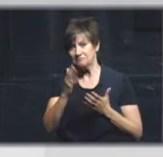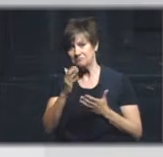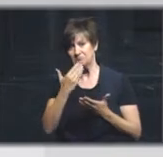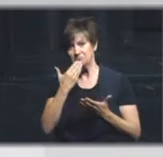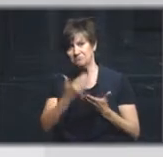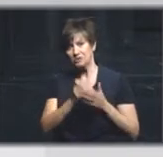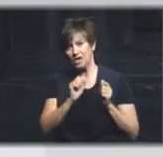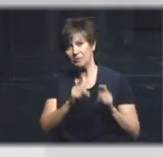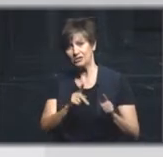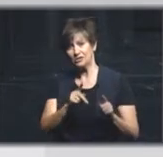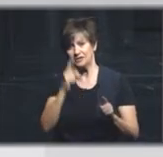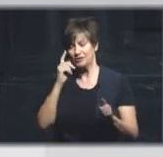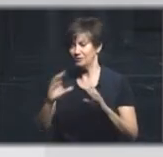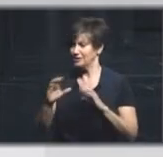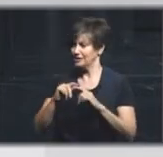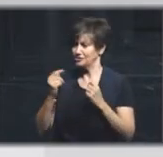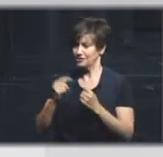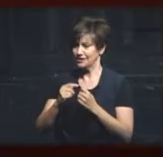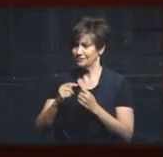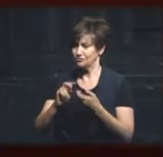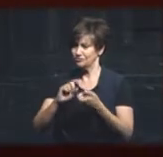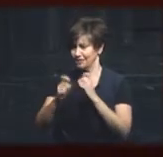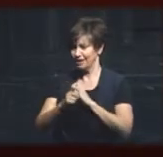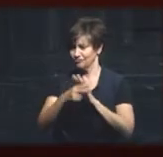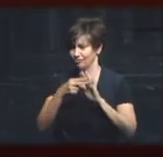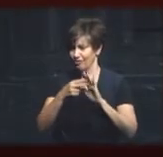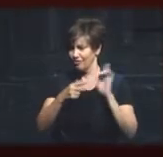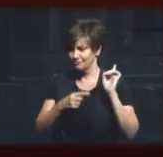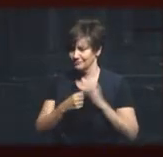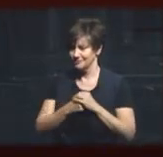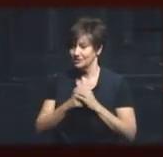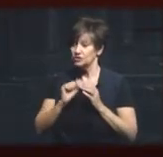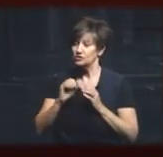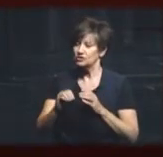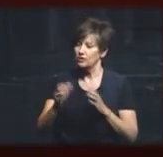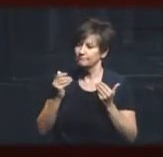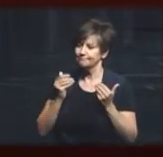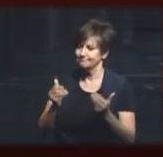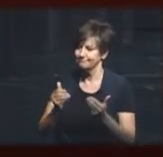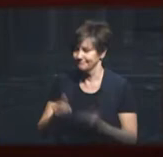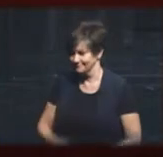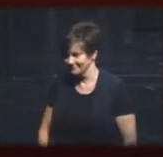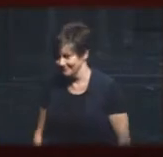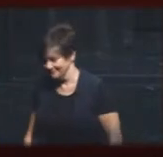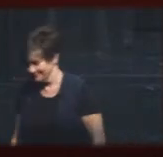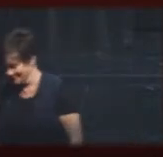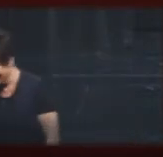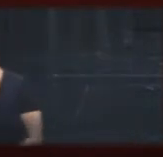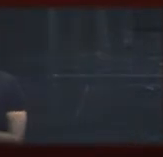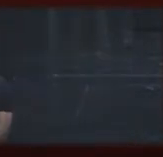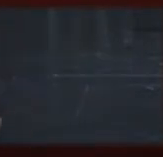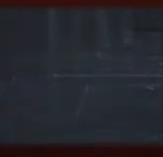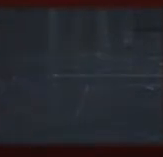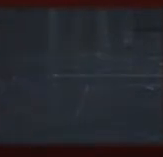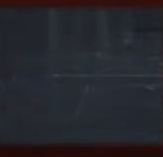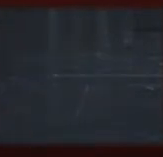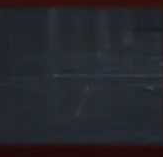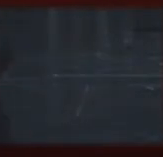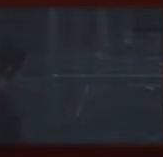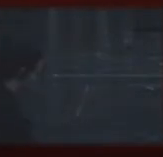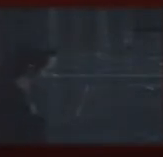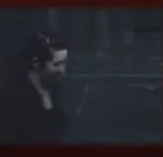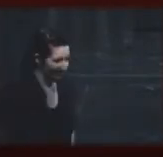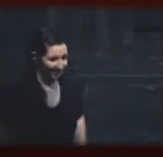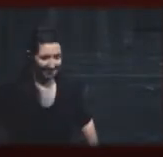to our communications team to update the logo. And so they did. So as you're ordering